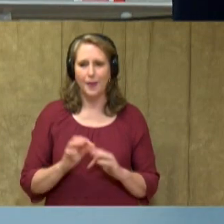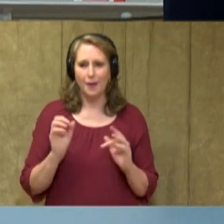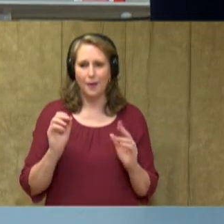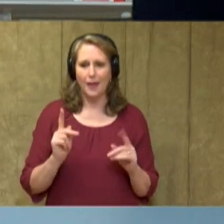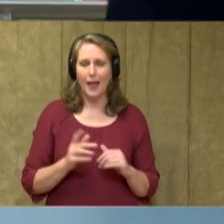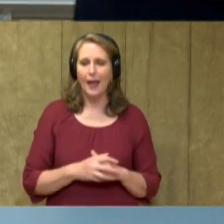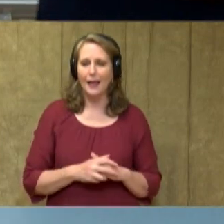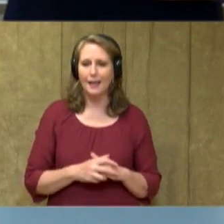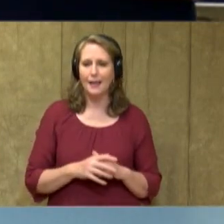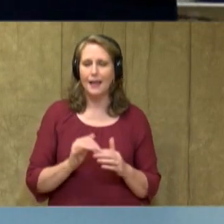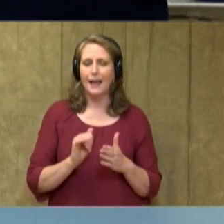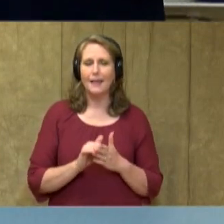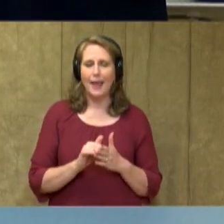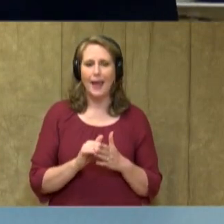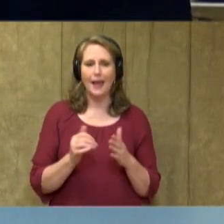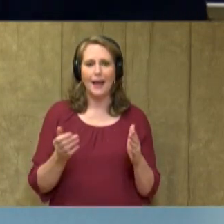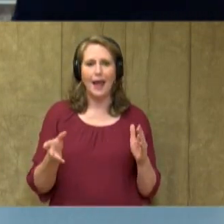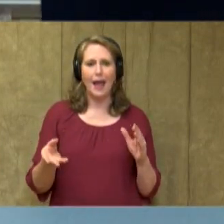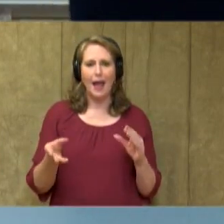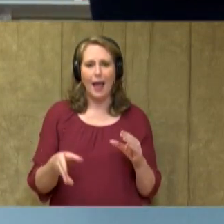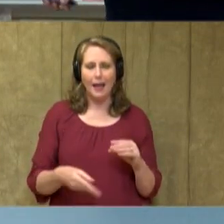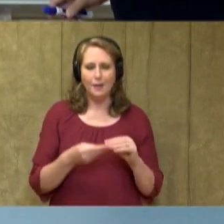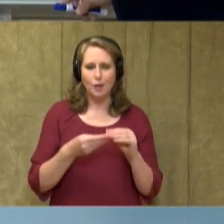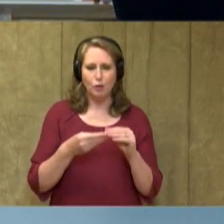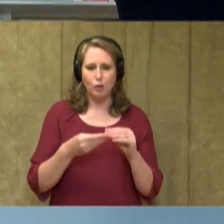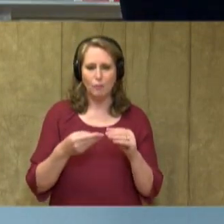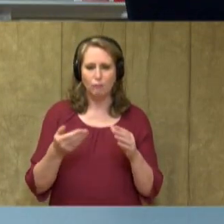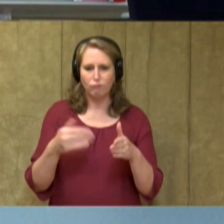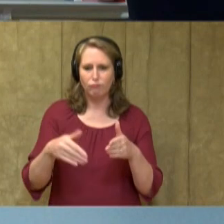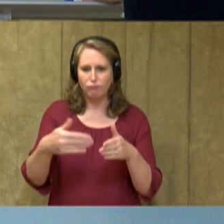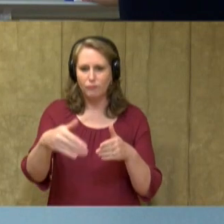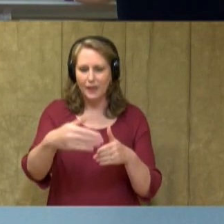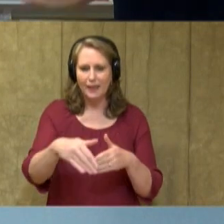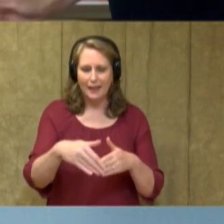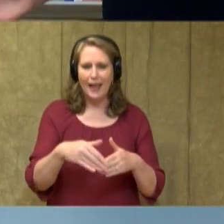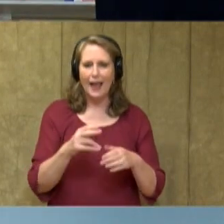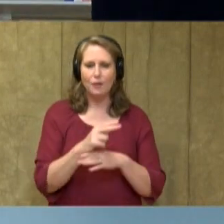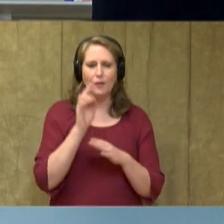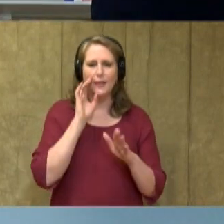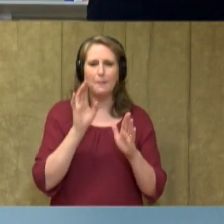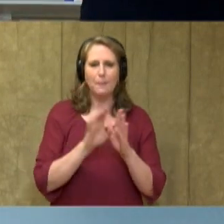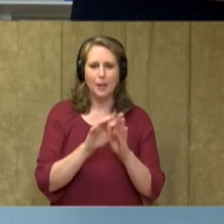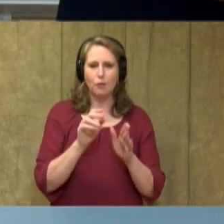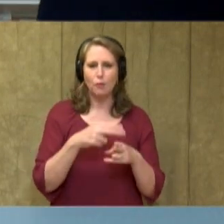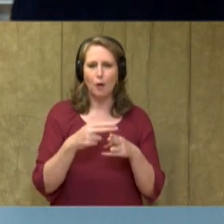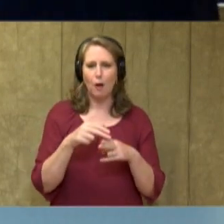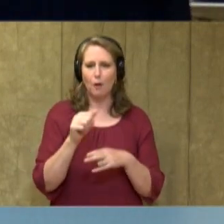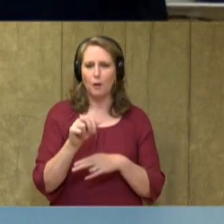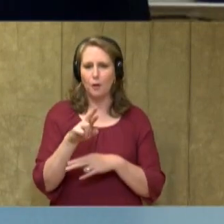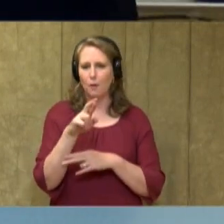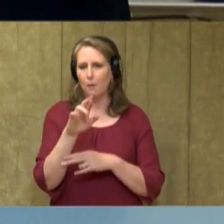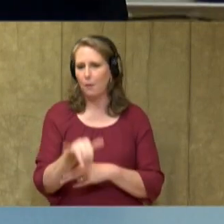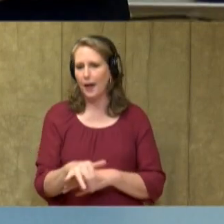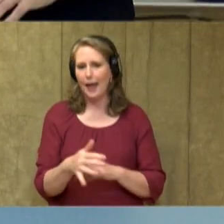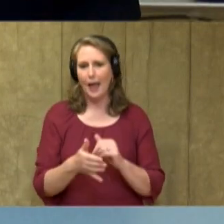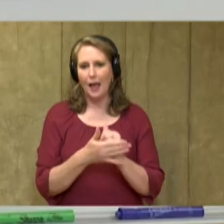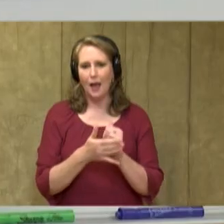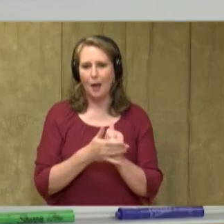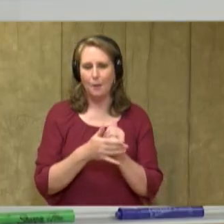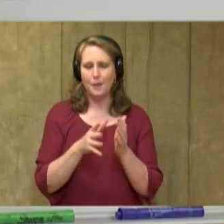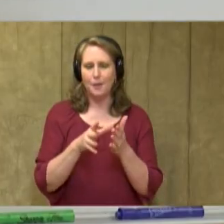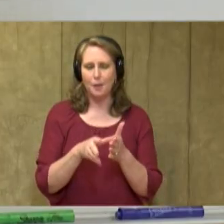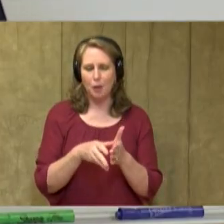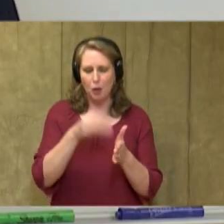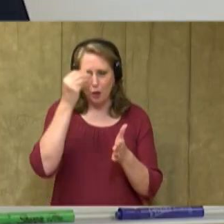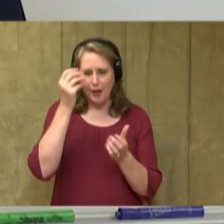right, so that repeated addition and using arrays helps us tremendously when we're putting things in rows and columns and we're